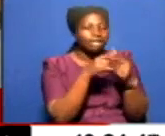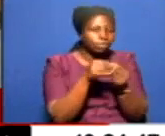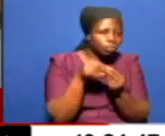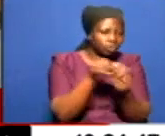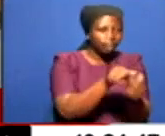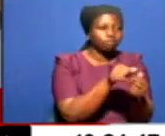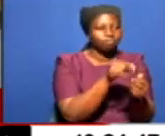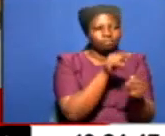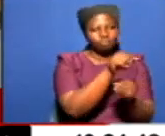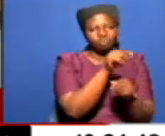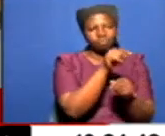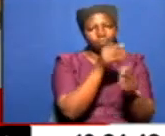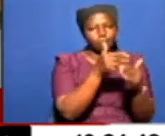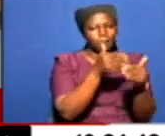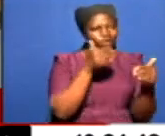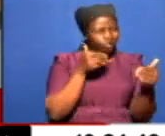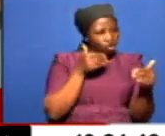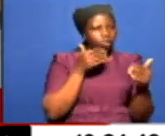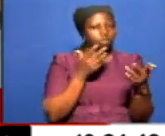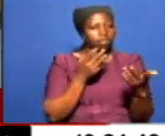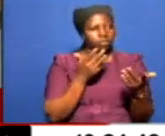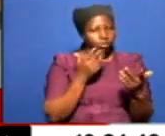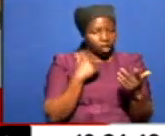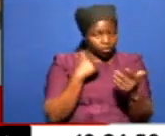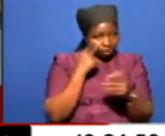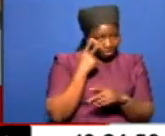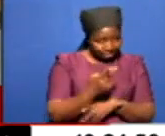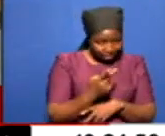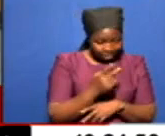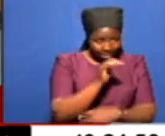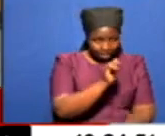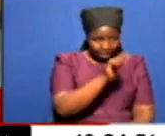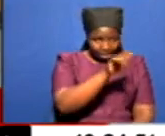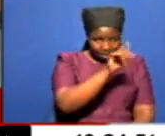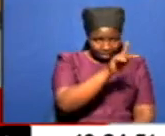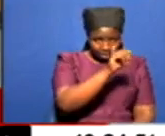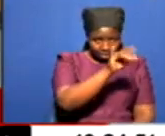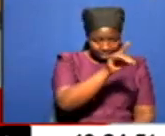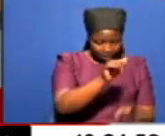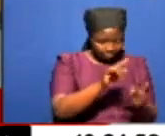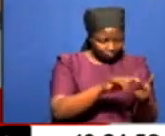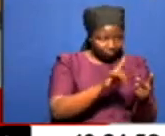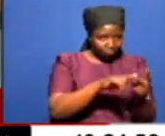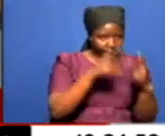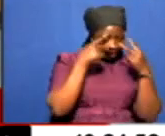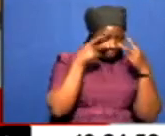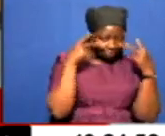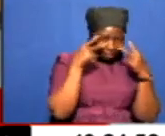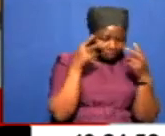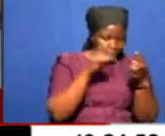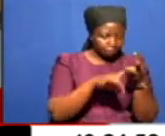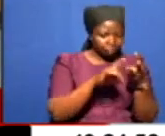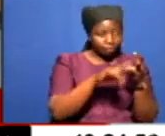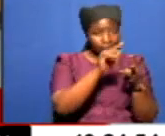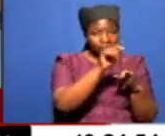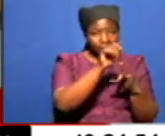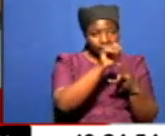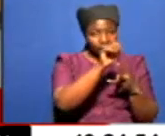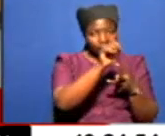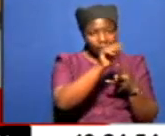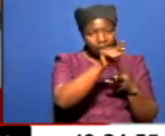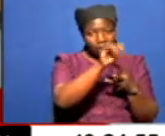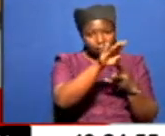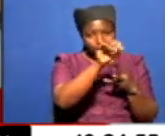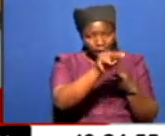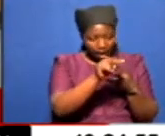it gets out of hand? We've seen Al-Qaeda using social media, we've seen Al-Shabaab doing the same, we've seen the Taliban back since when the